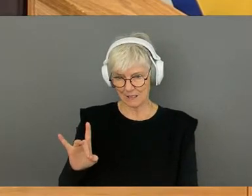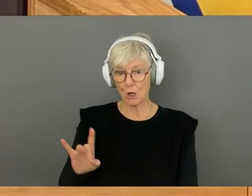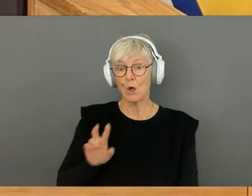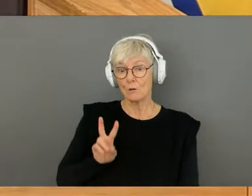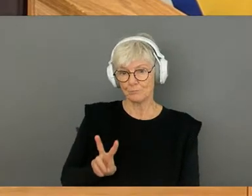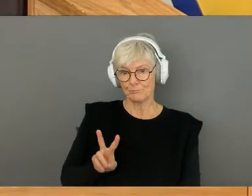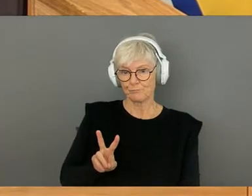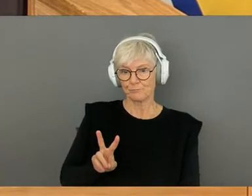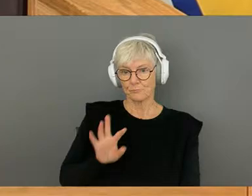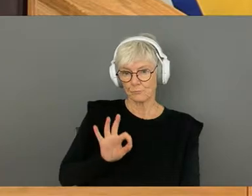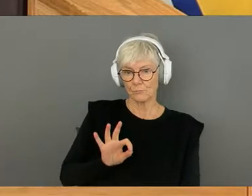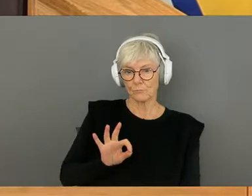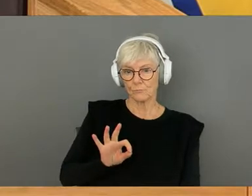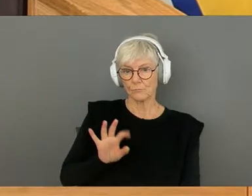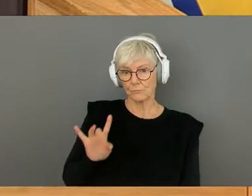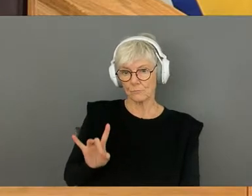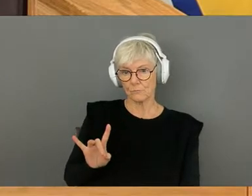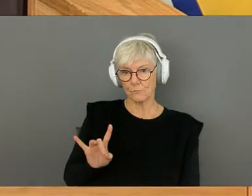1-888-298-8555.